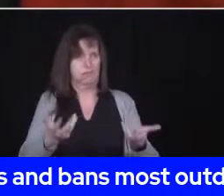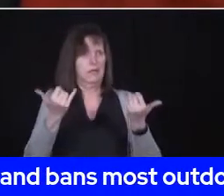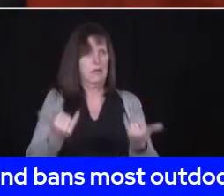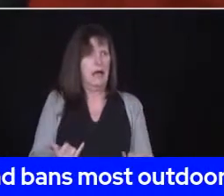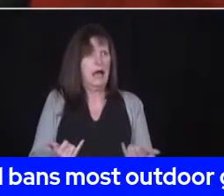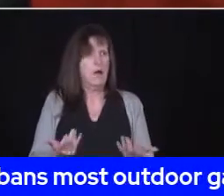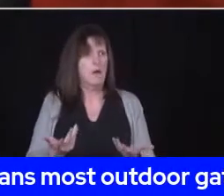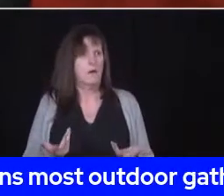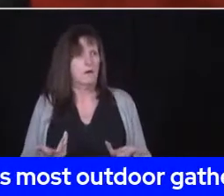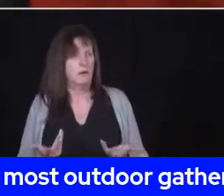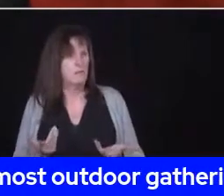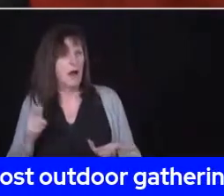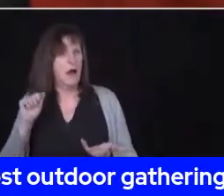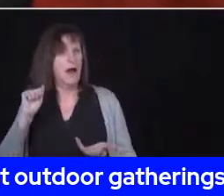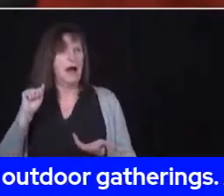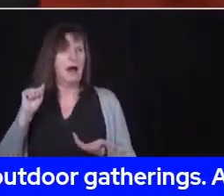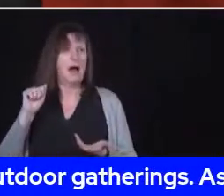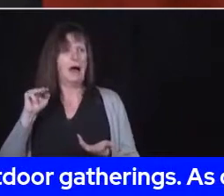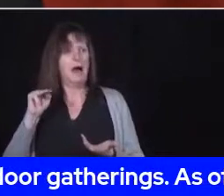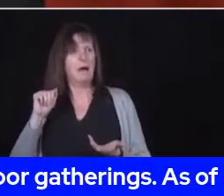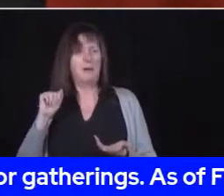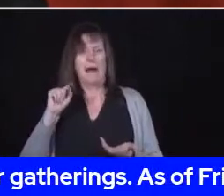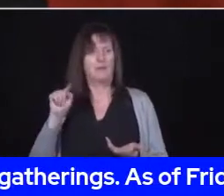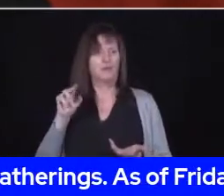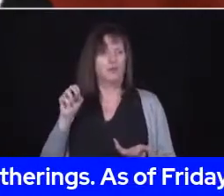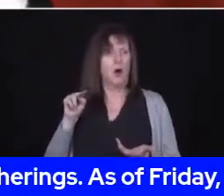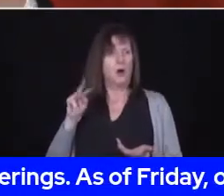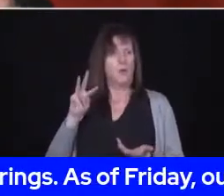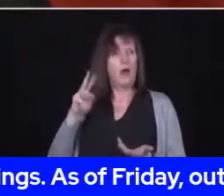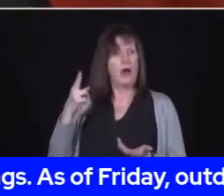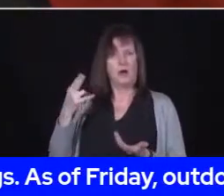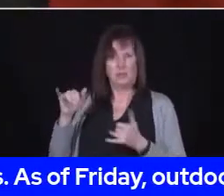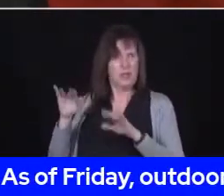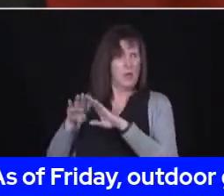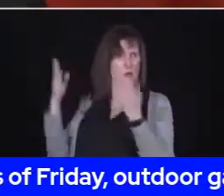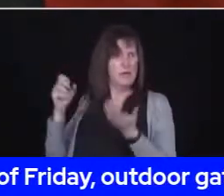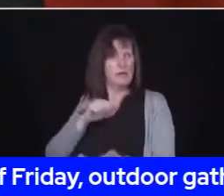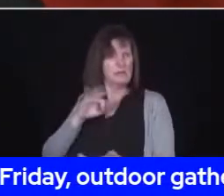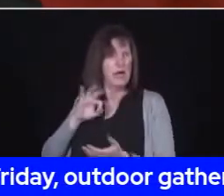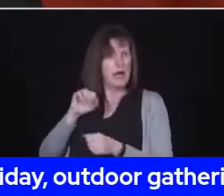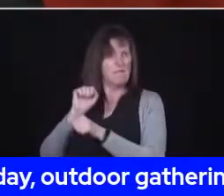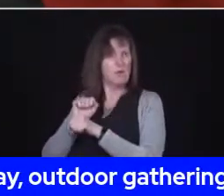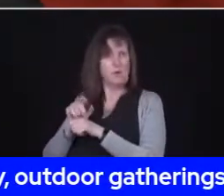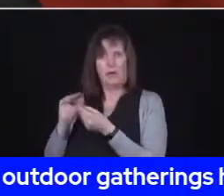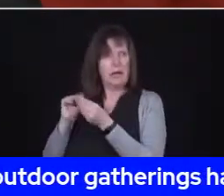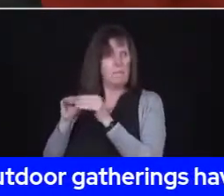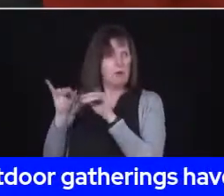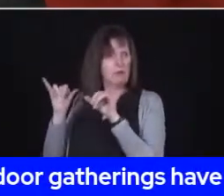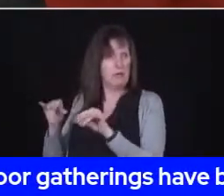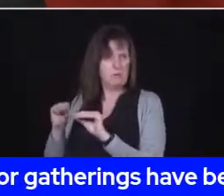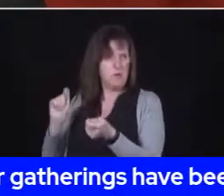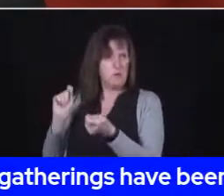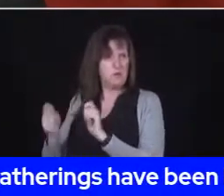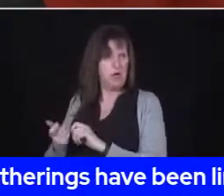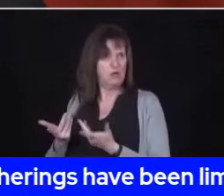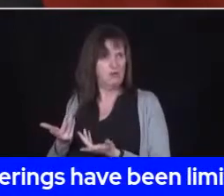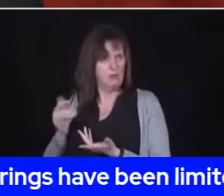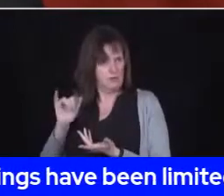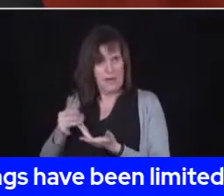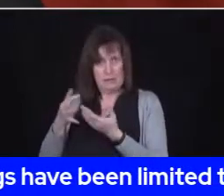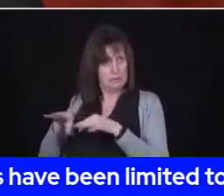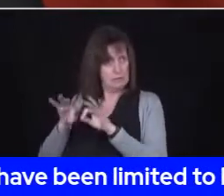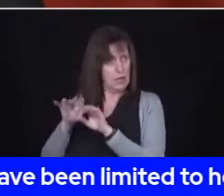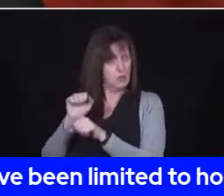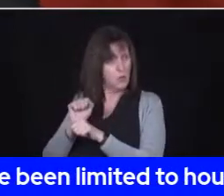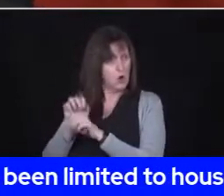open without reduced staff capacity. And we've got, you know, and places like that where essential workers are catching the virus